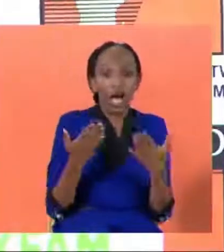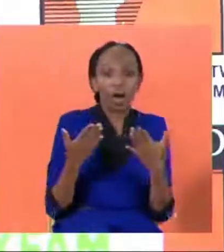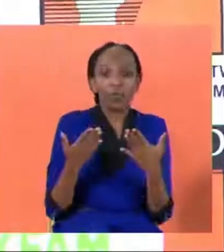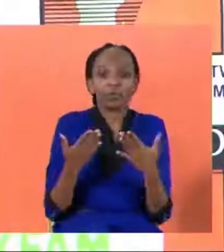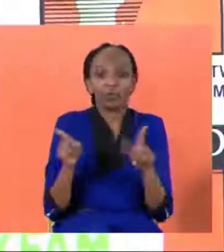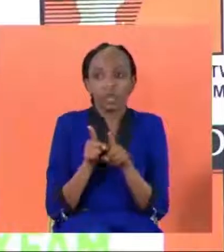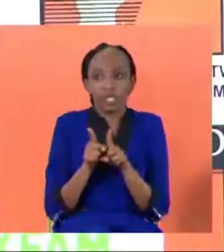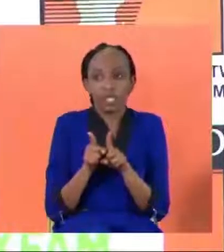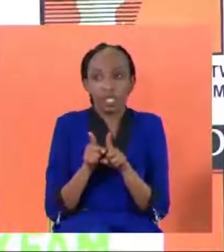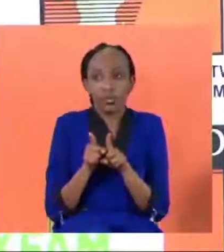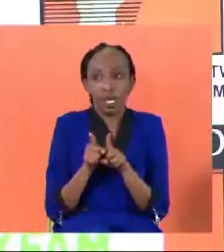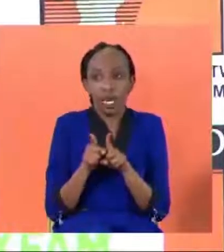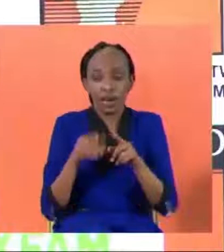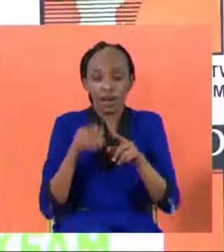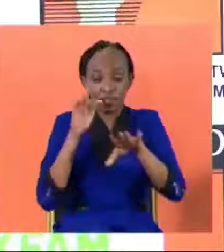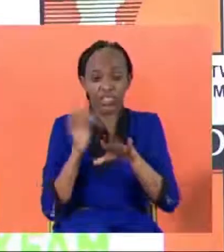being affected by it.